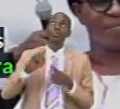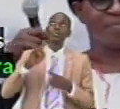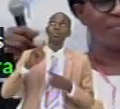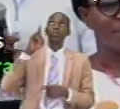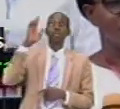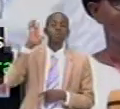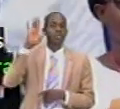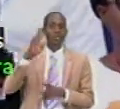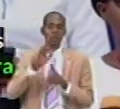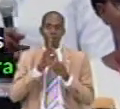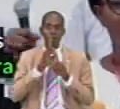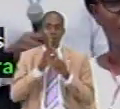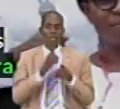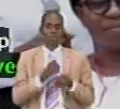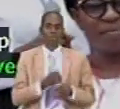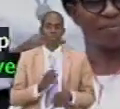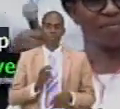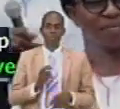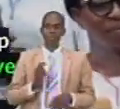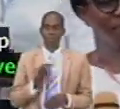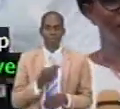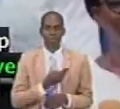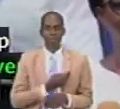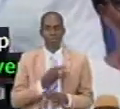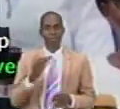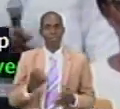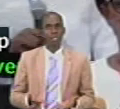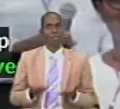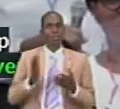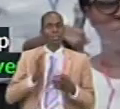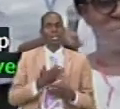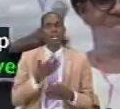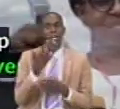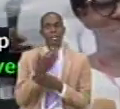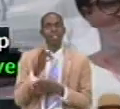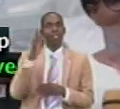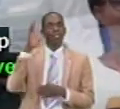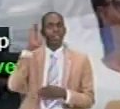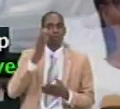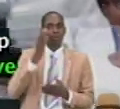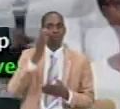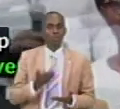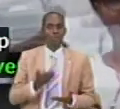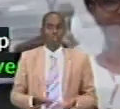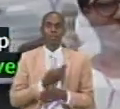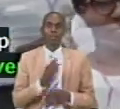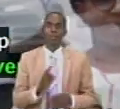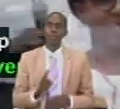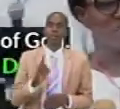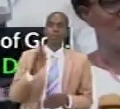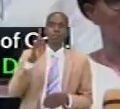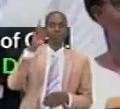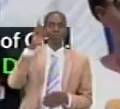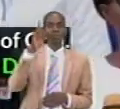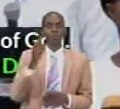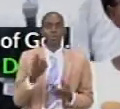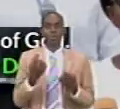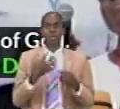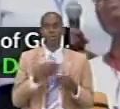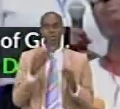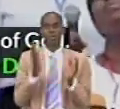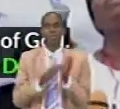him he will come to us when we leave here we are and saw us come and